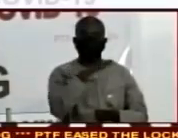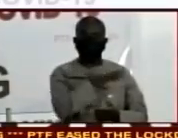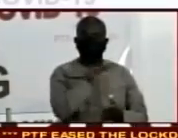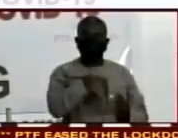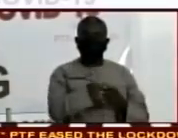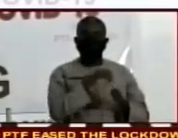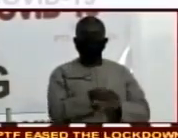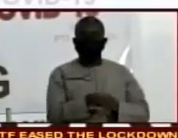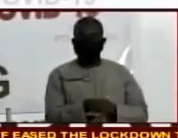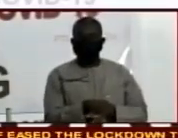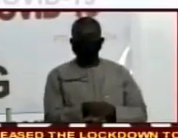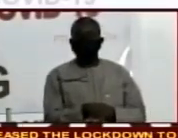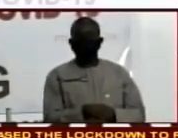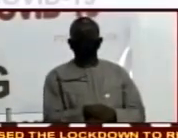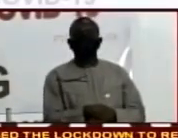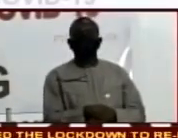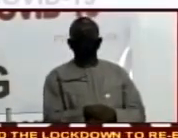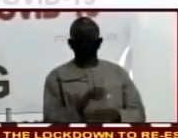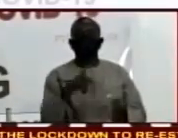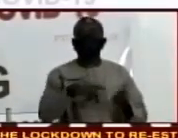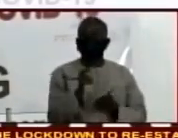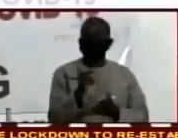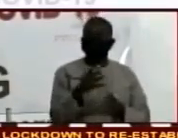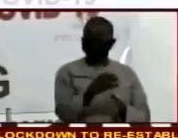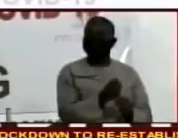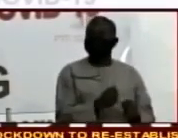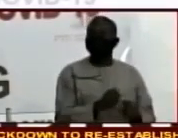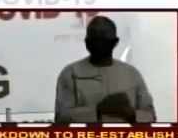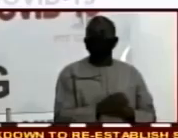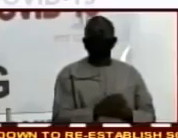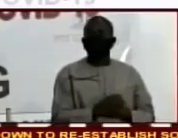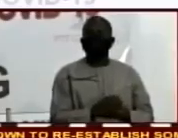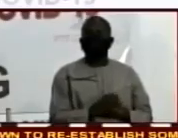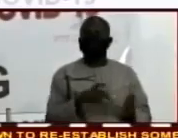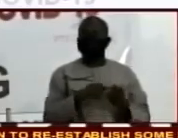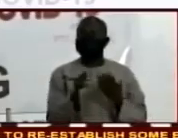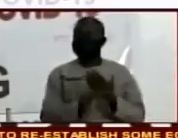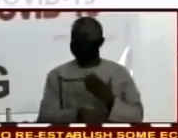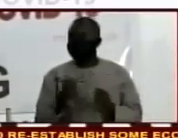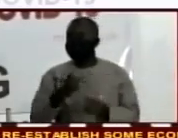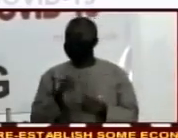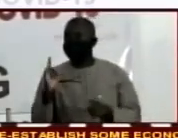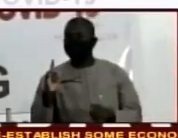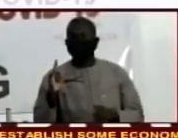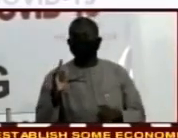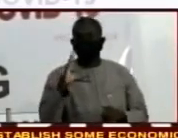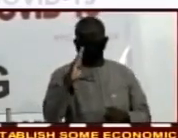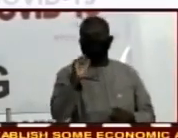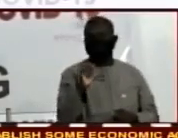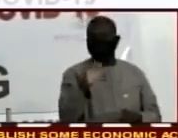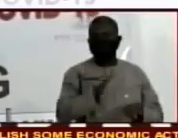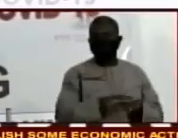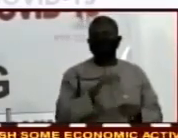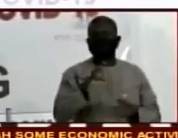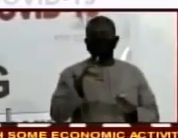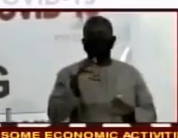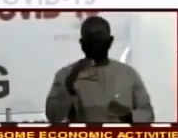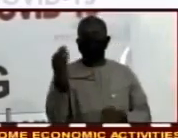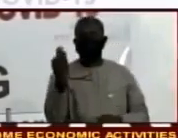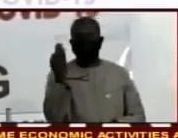mandated to collect payments for the British Airways flight on Friday. The second question